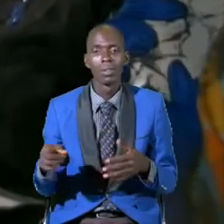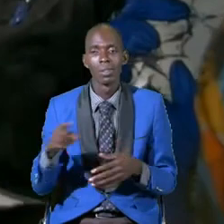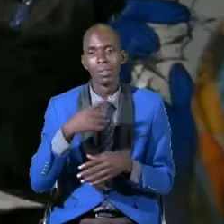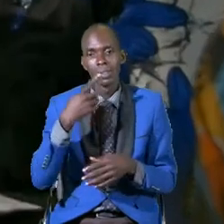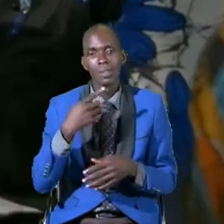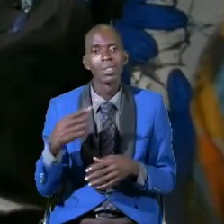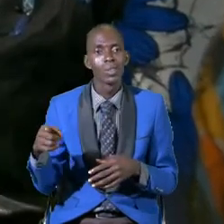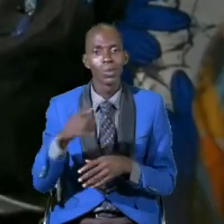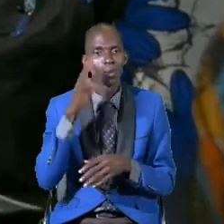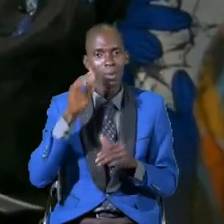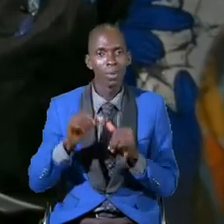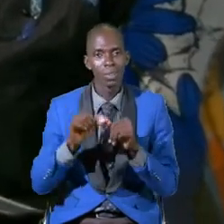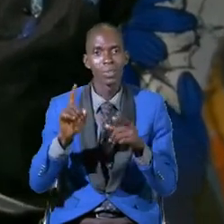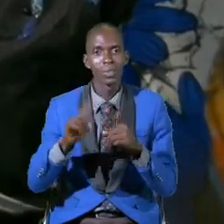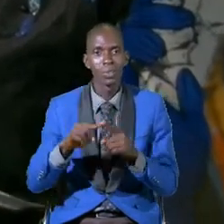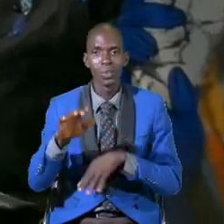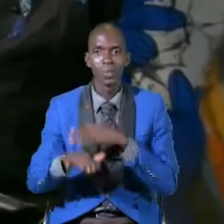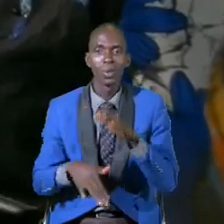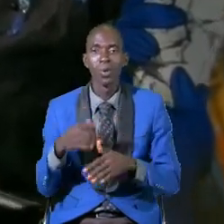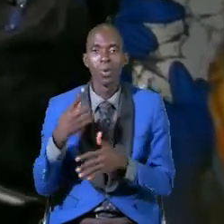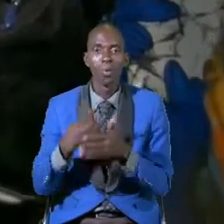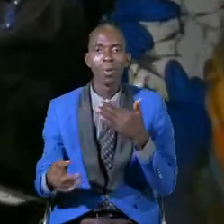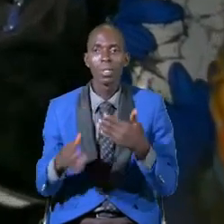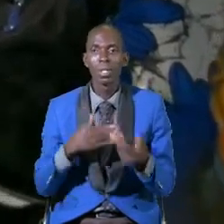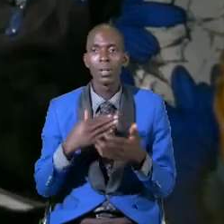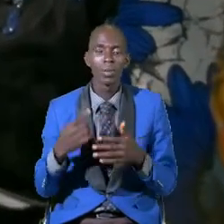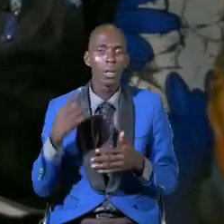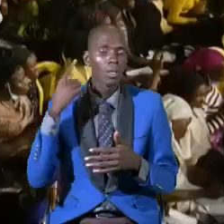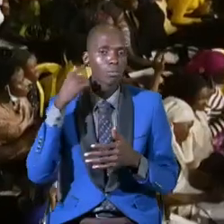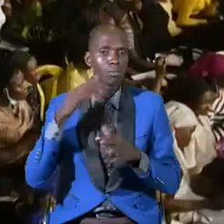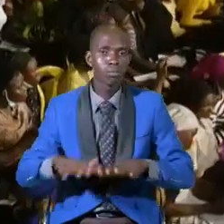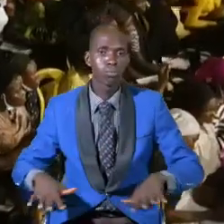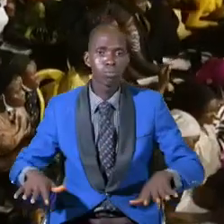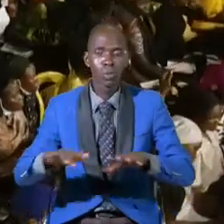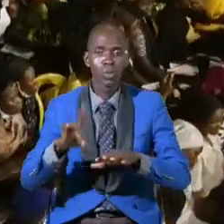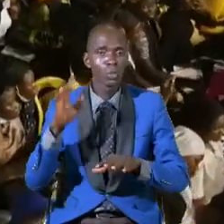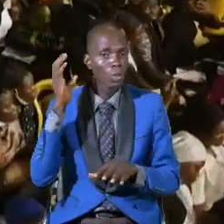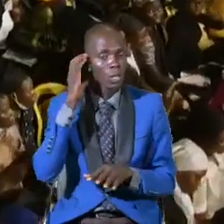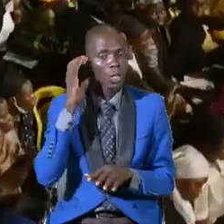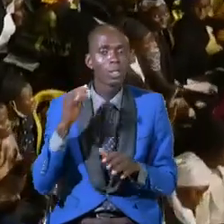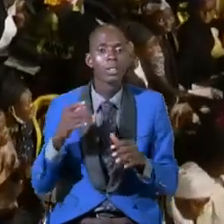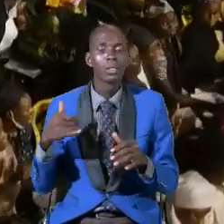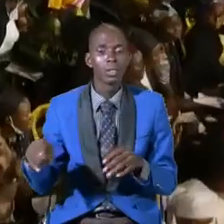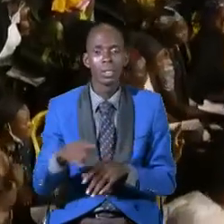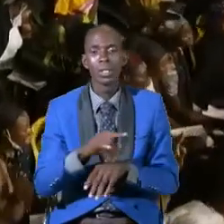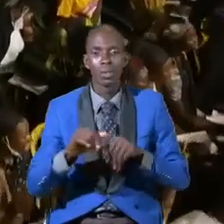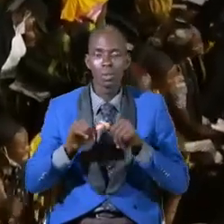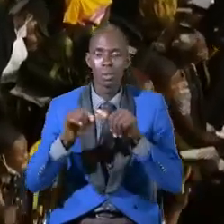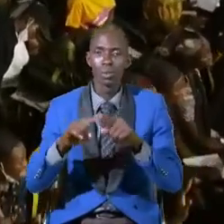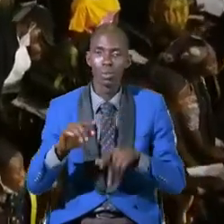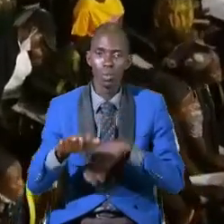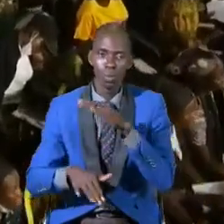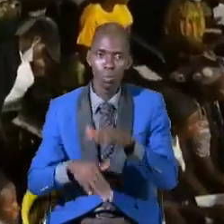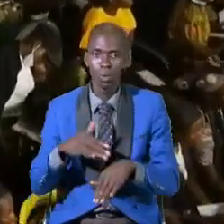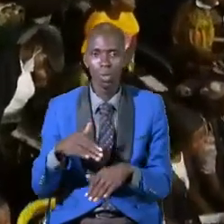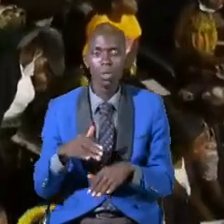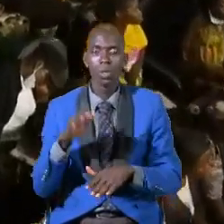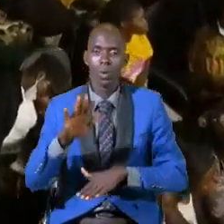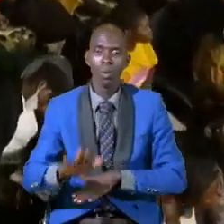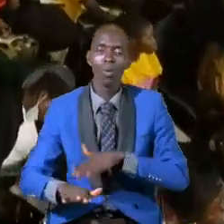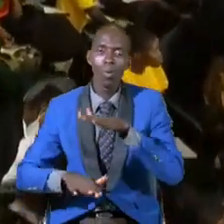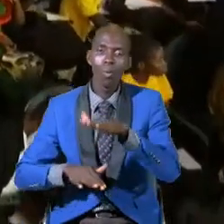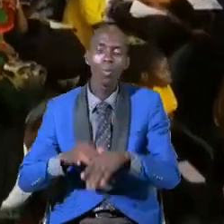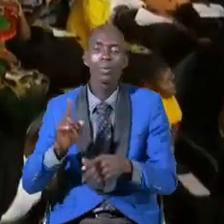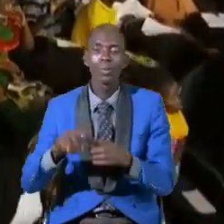walking. Whatever noise is coming from there, you keep on walking. You'll walk to the place